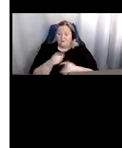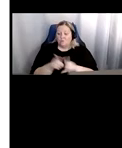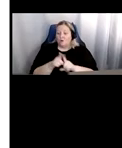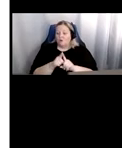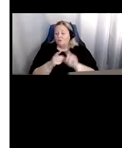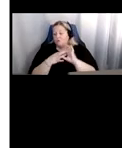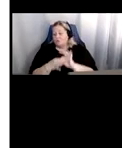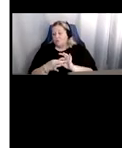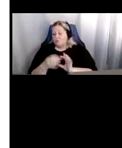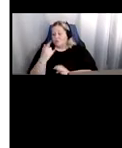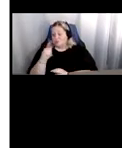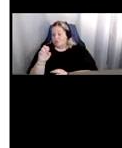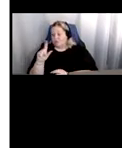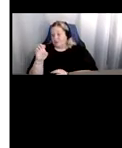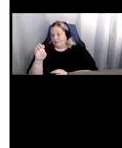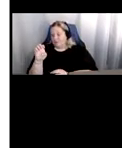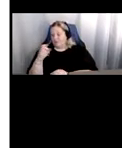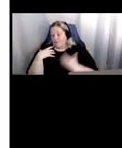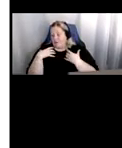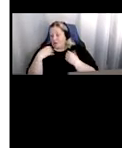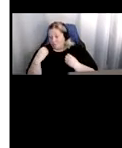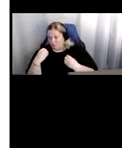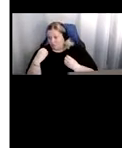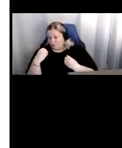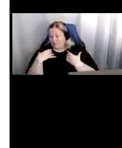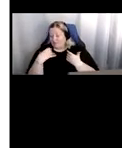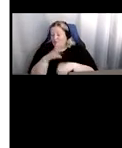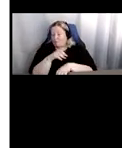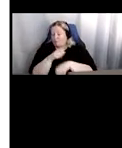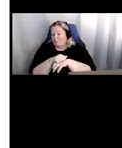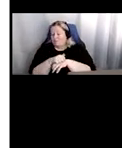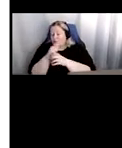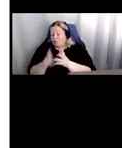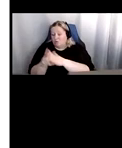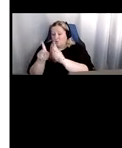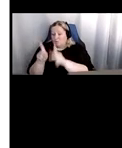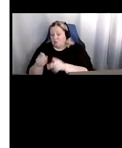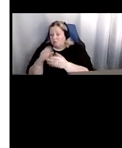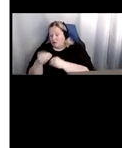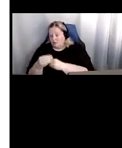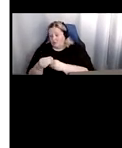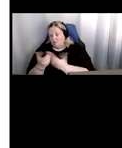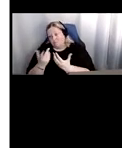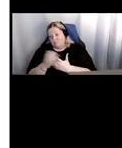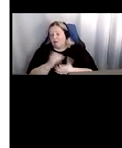to telehealth if you are doing telehealth appointments as opposed to going into the office.